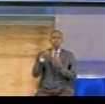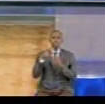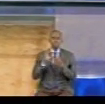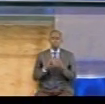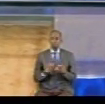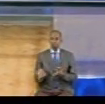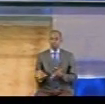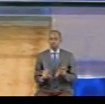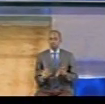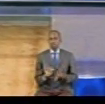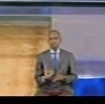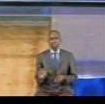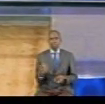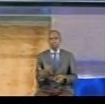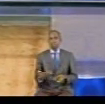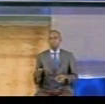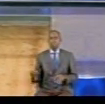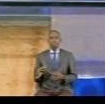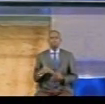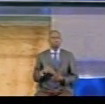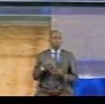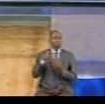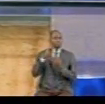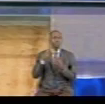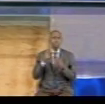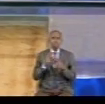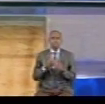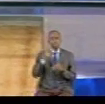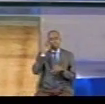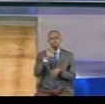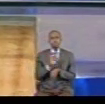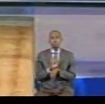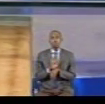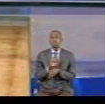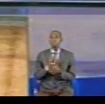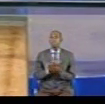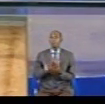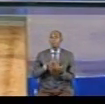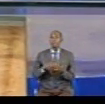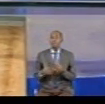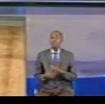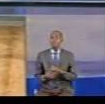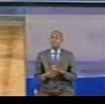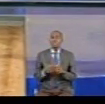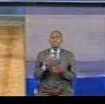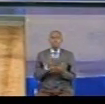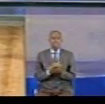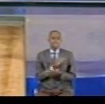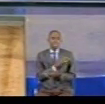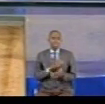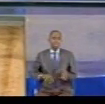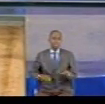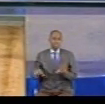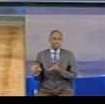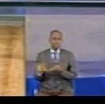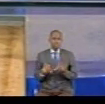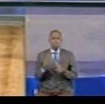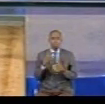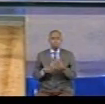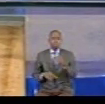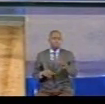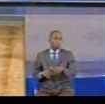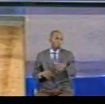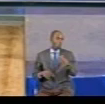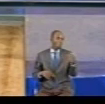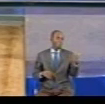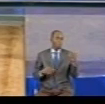performance, and unique in operation. That means he did what no other person ever